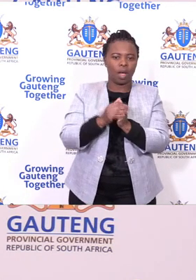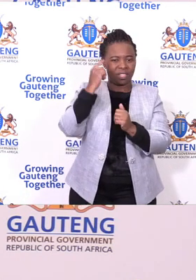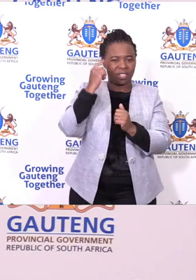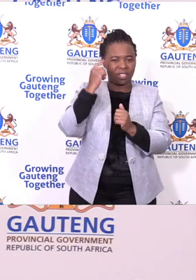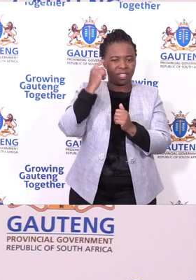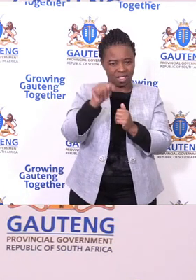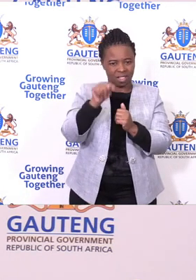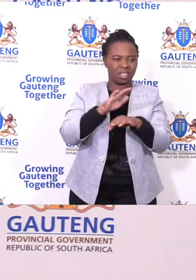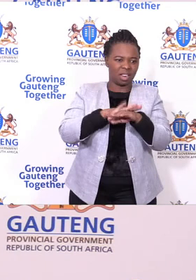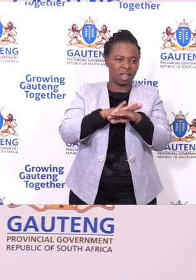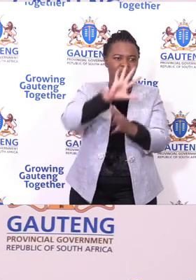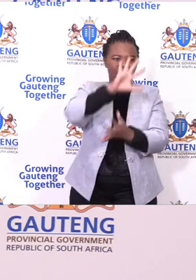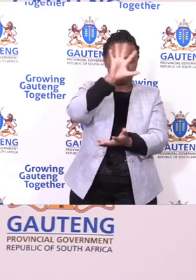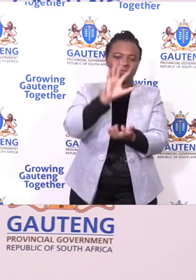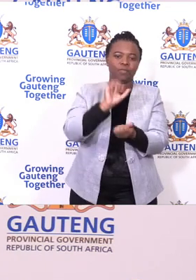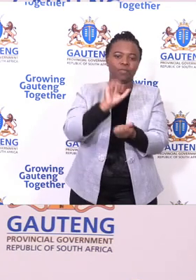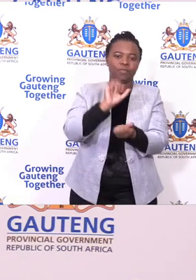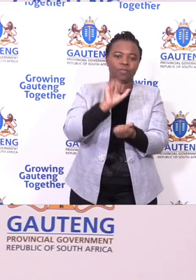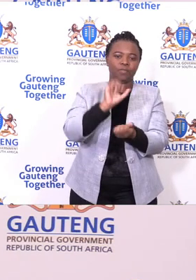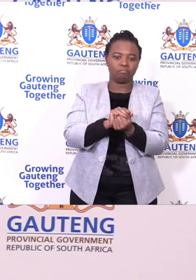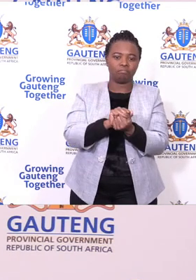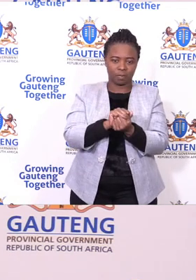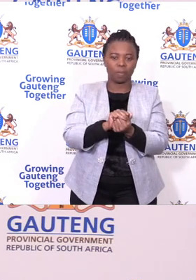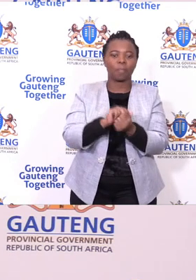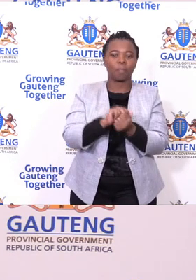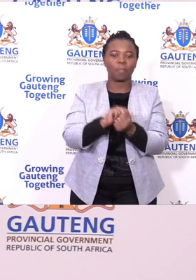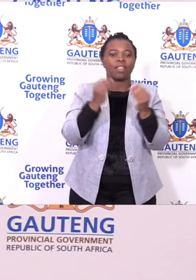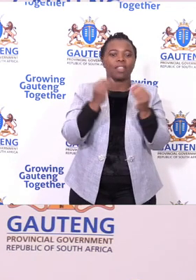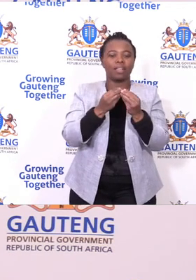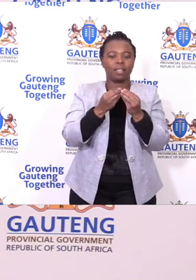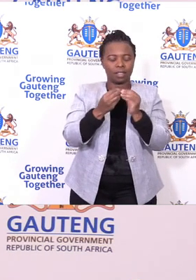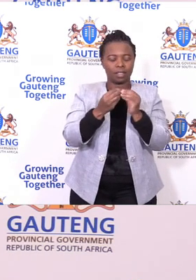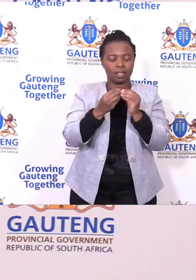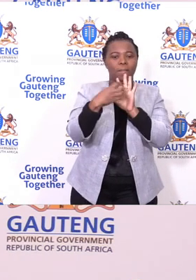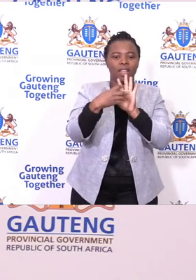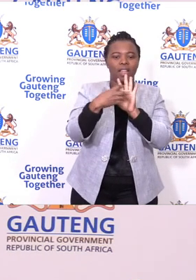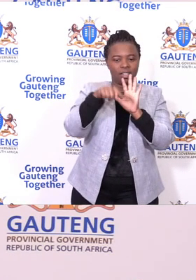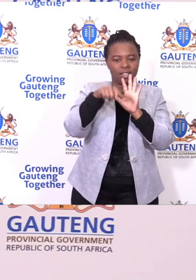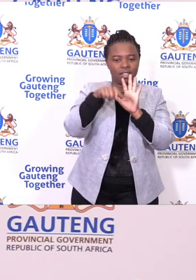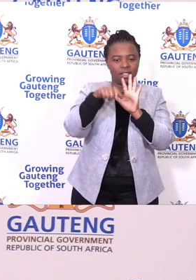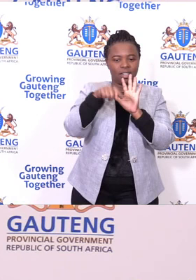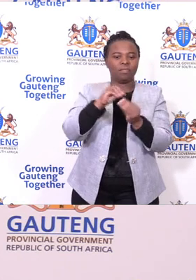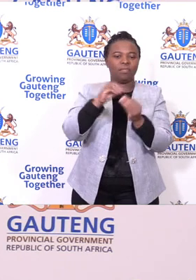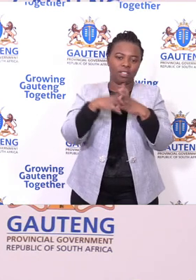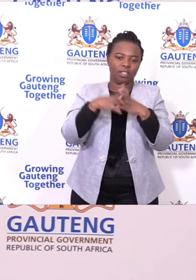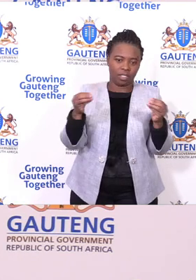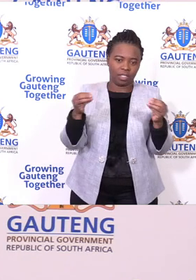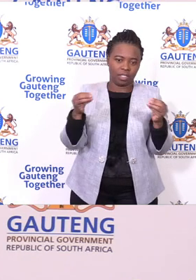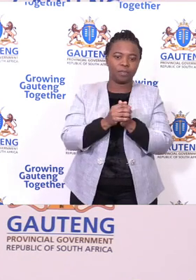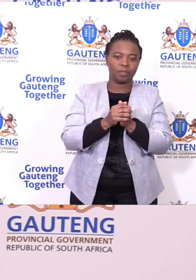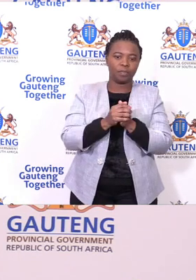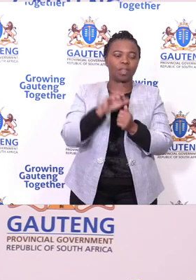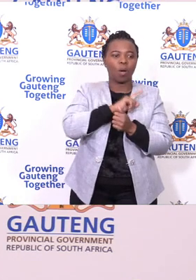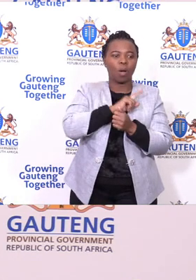to maybe conclude on this press media brief. That, like we did say, that